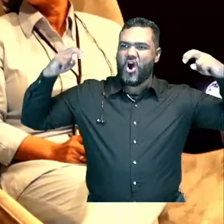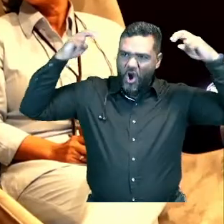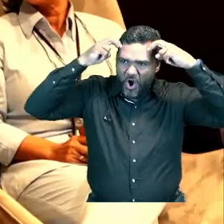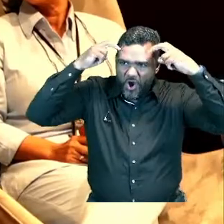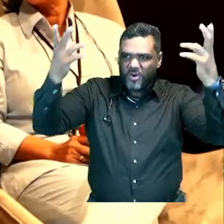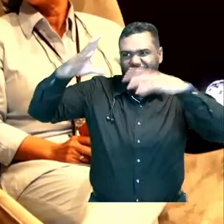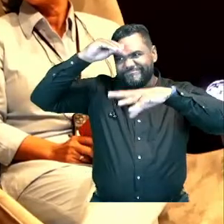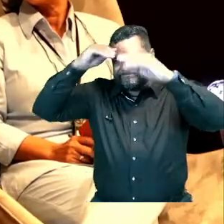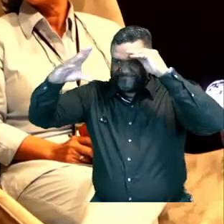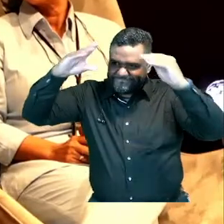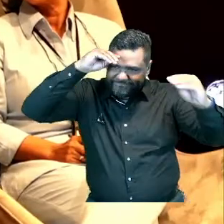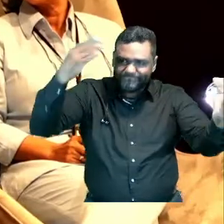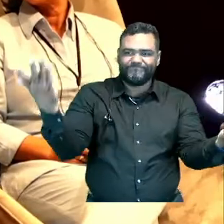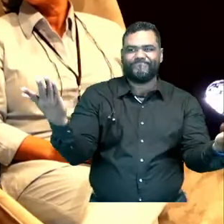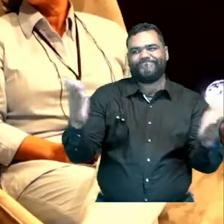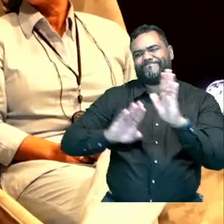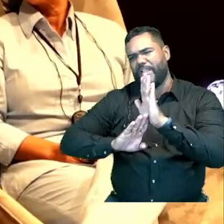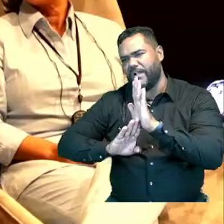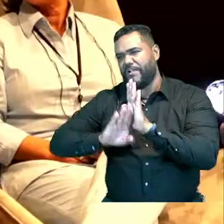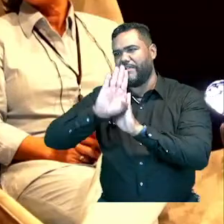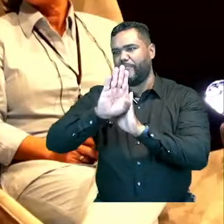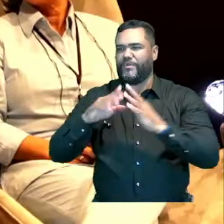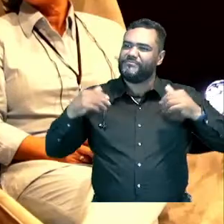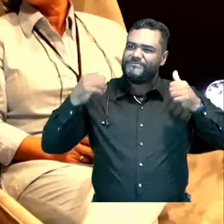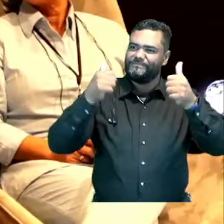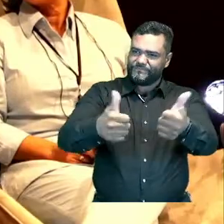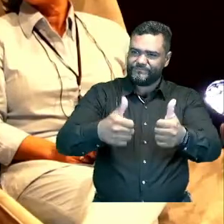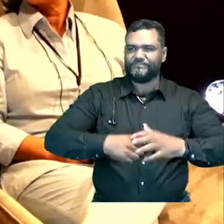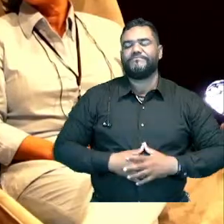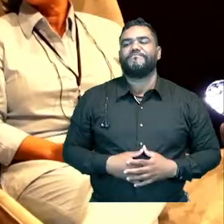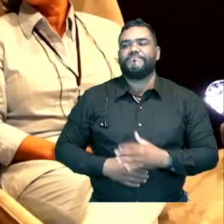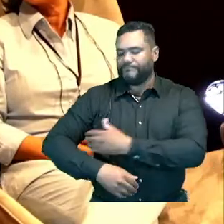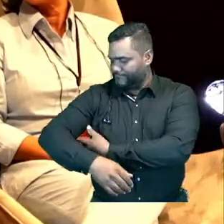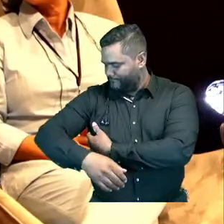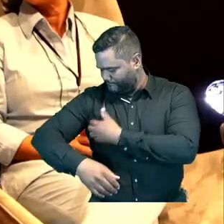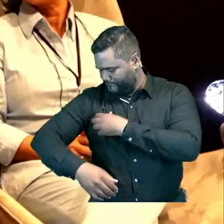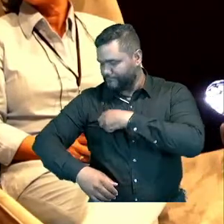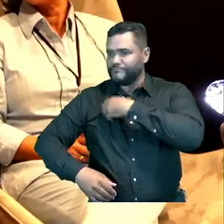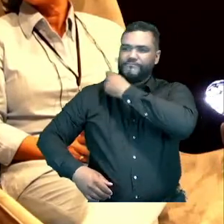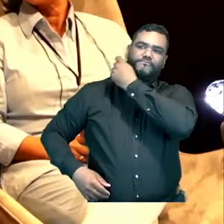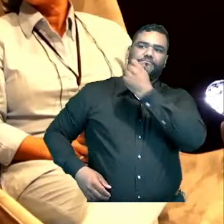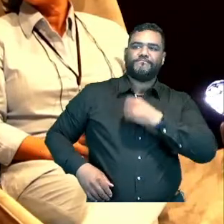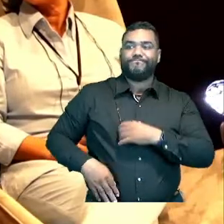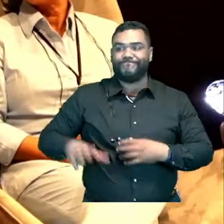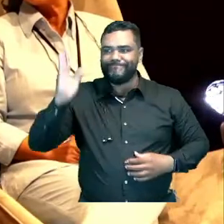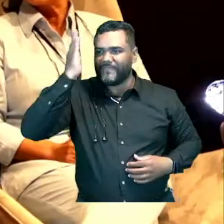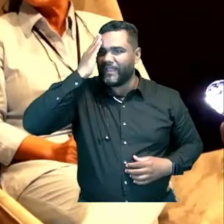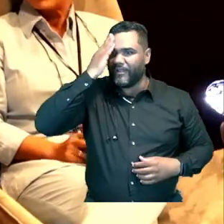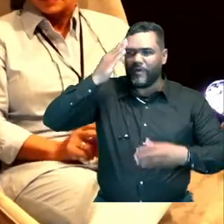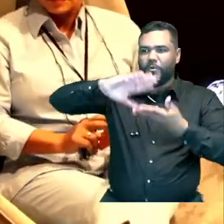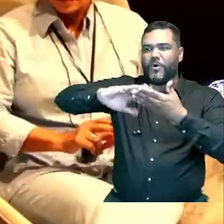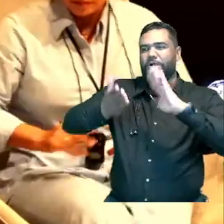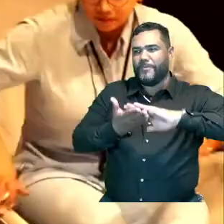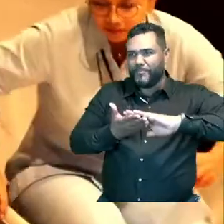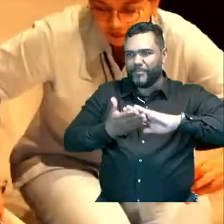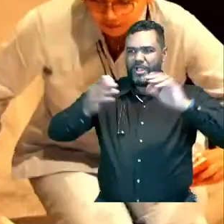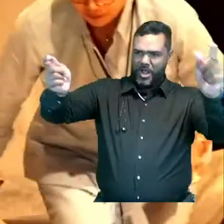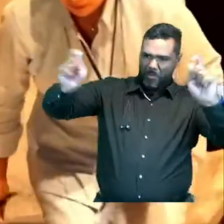and assume roles within our communities, and then organize.